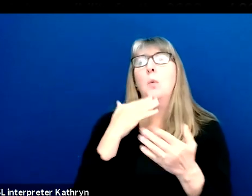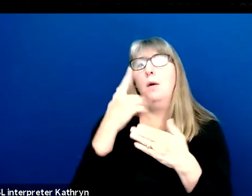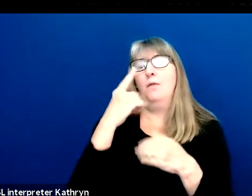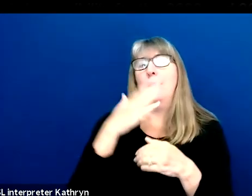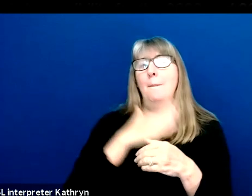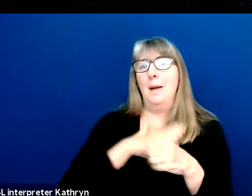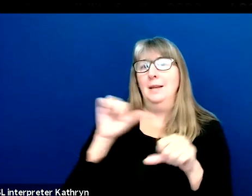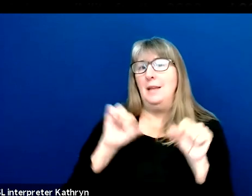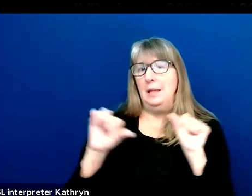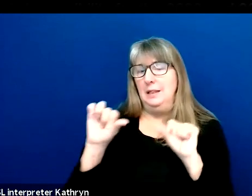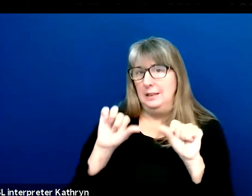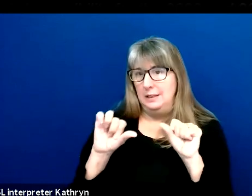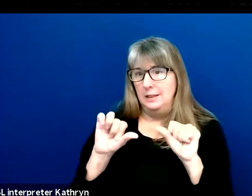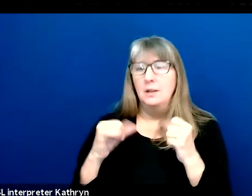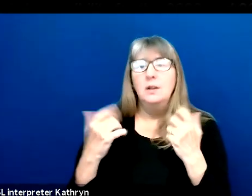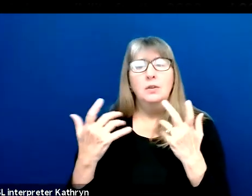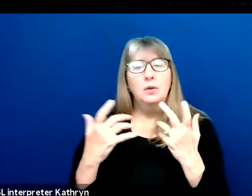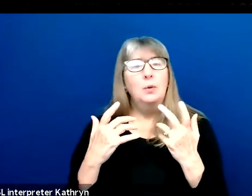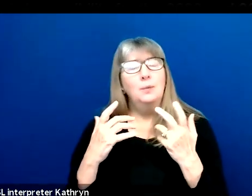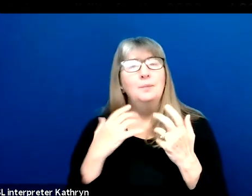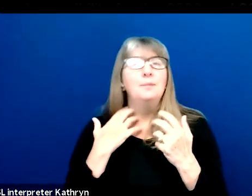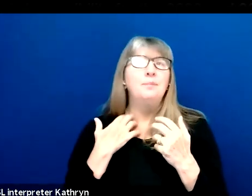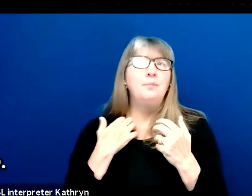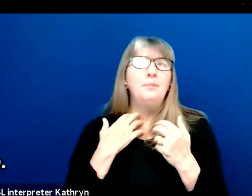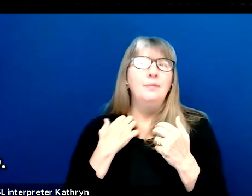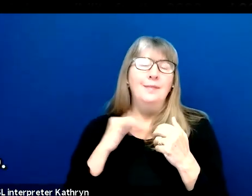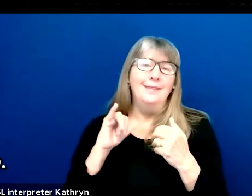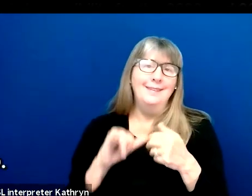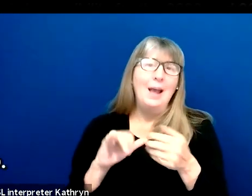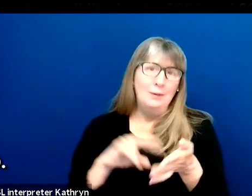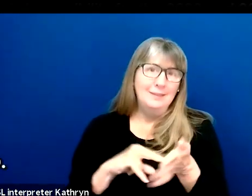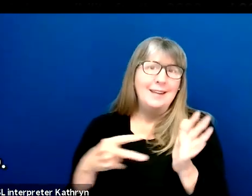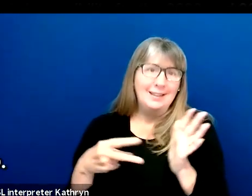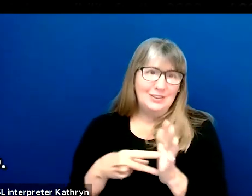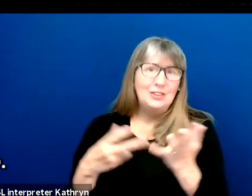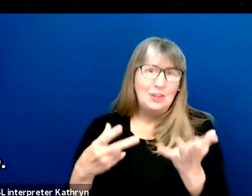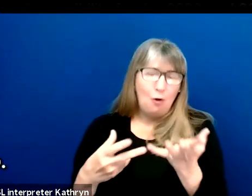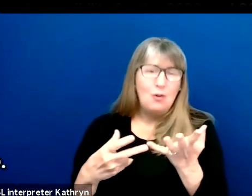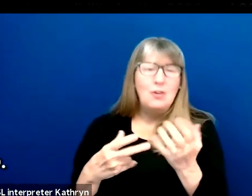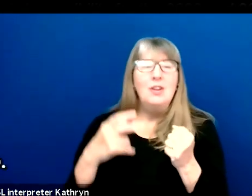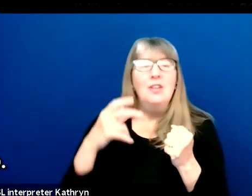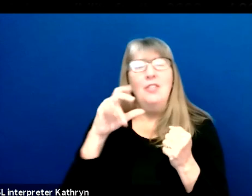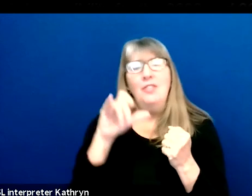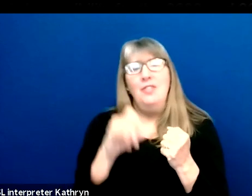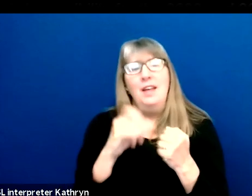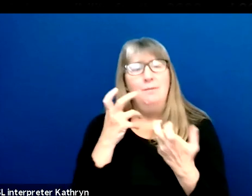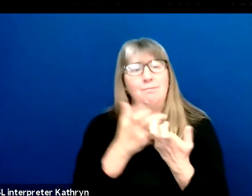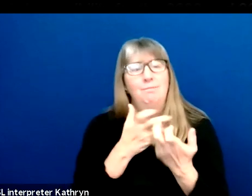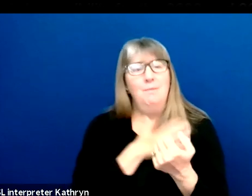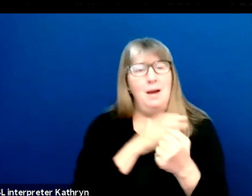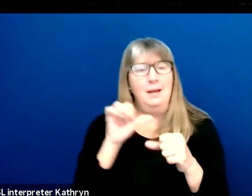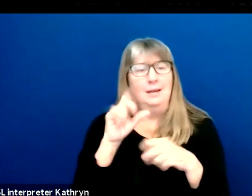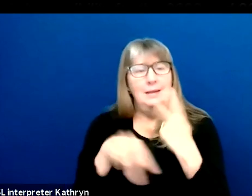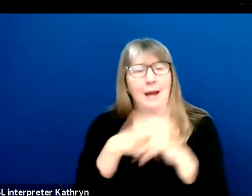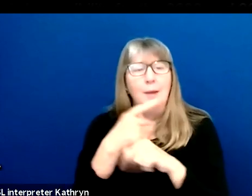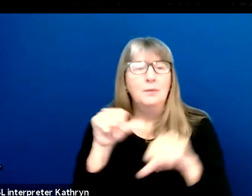science. So that is also not an accident, that it's more easily used for the type of science that I do.